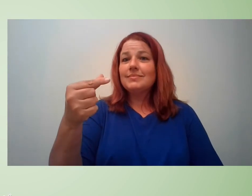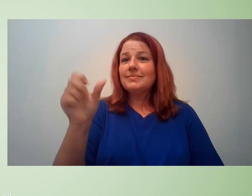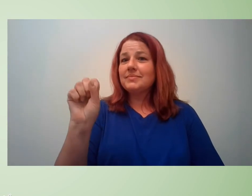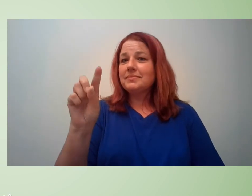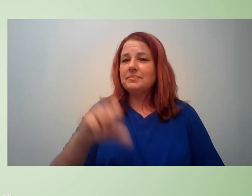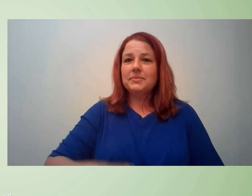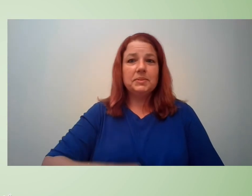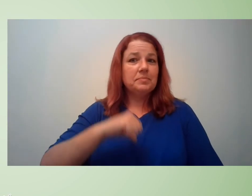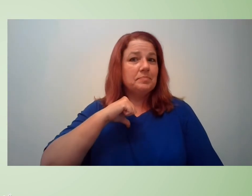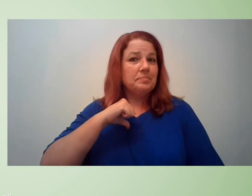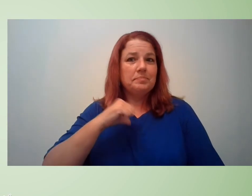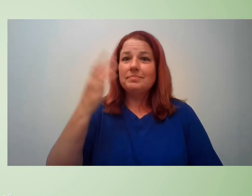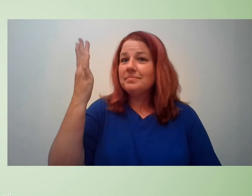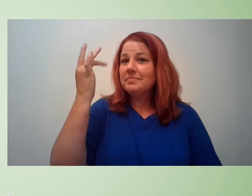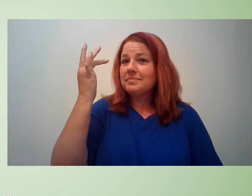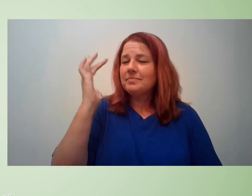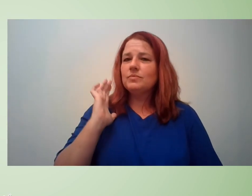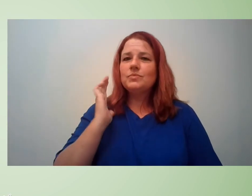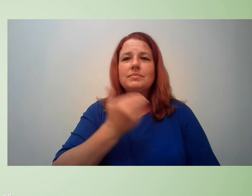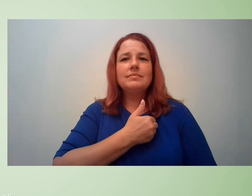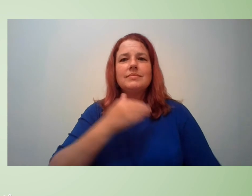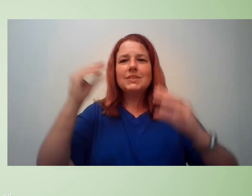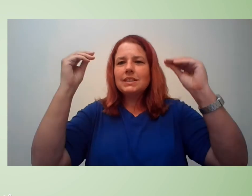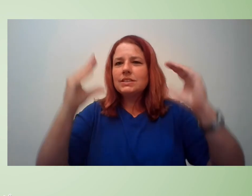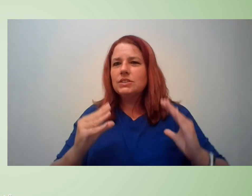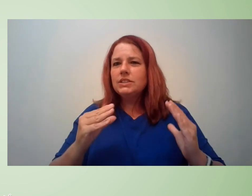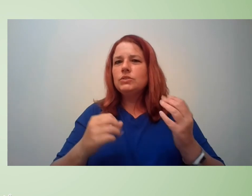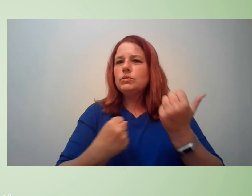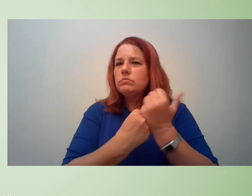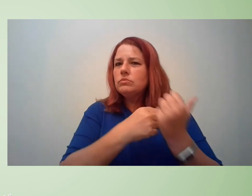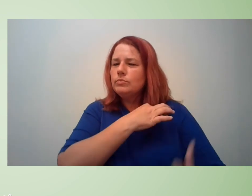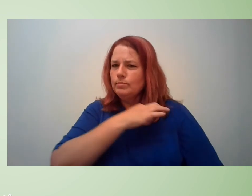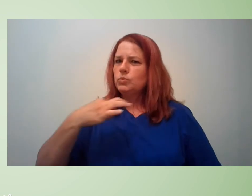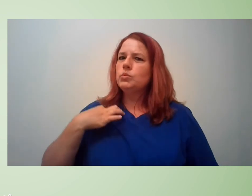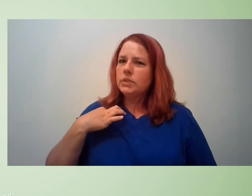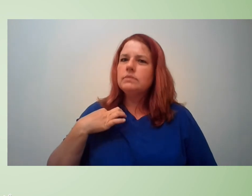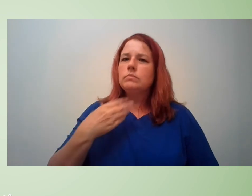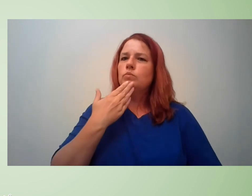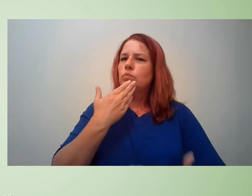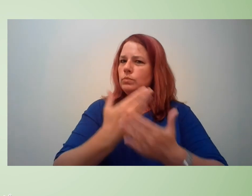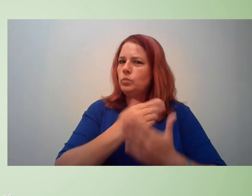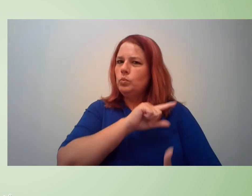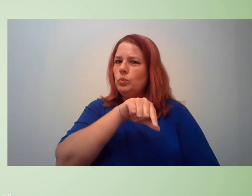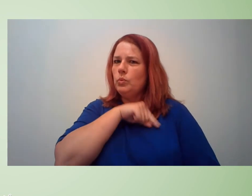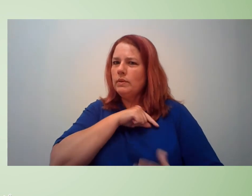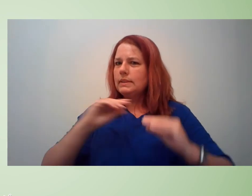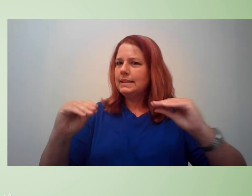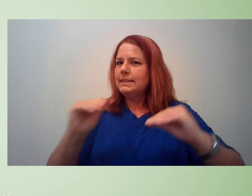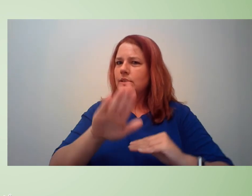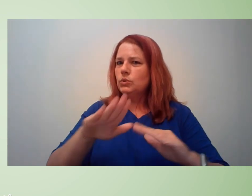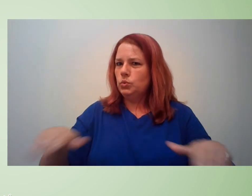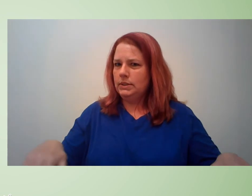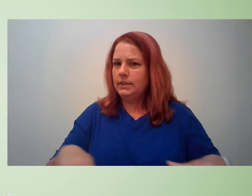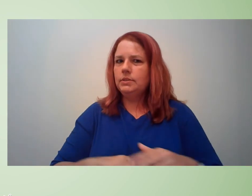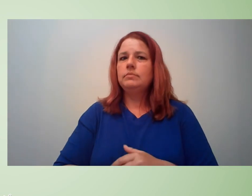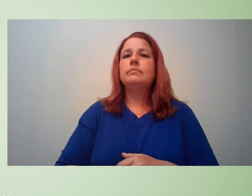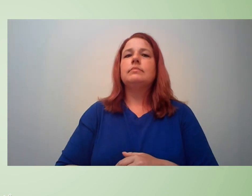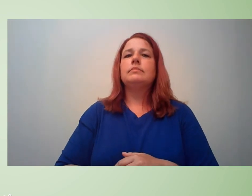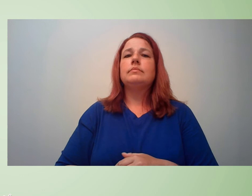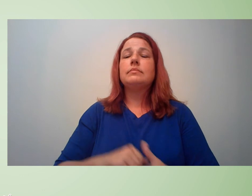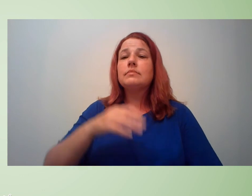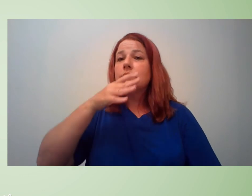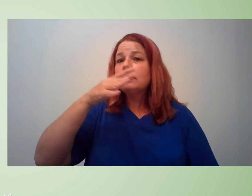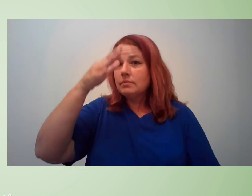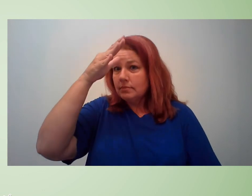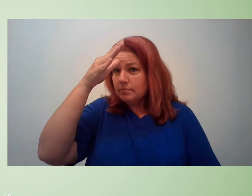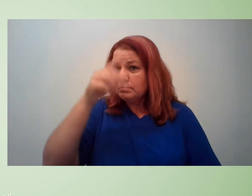GSD takes pride in the fact that our teachers and support staff are well qualified to educate your child. Parents have the right to know the